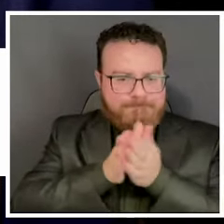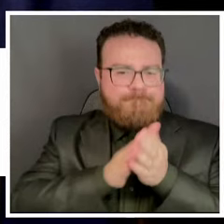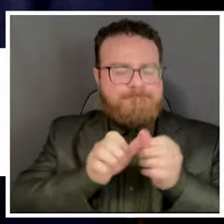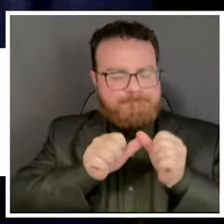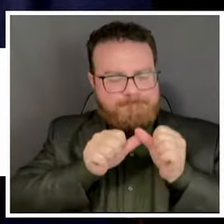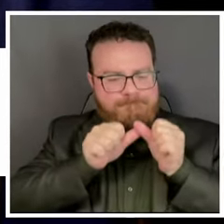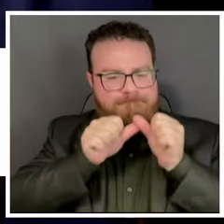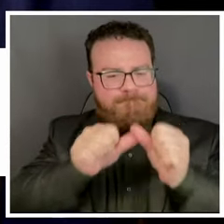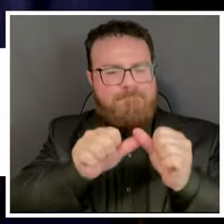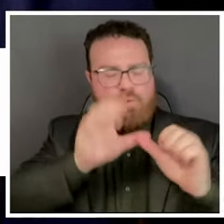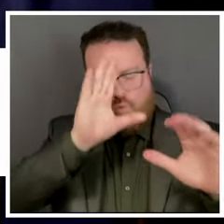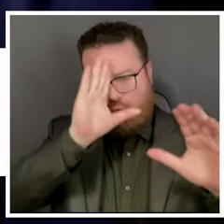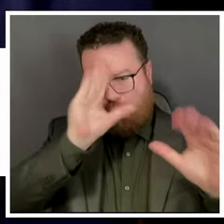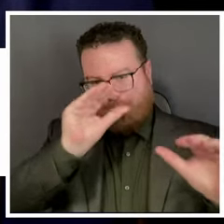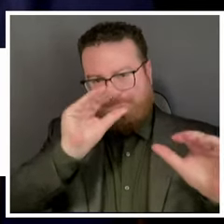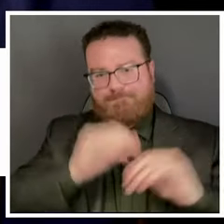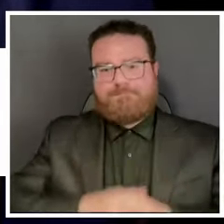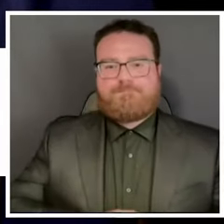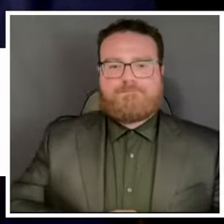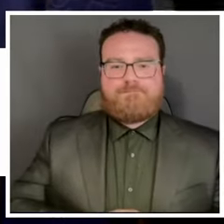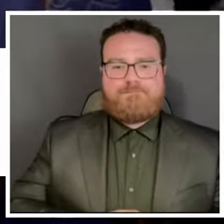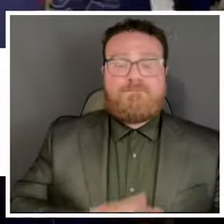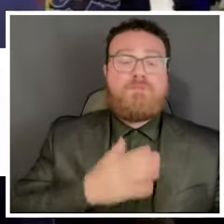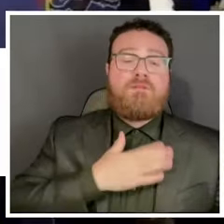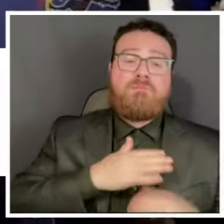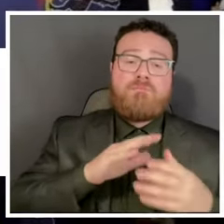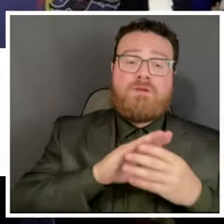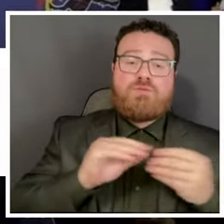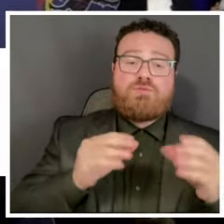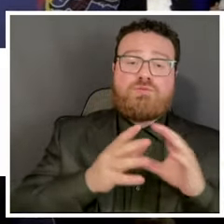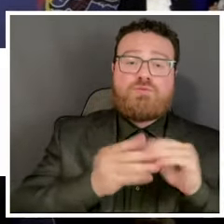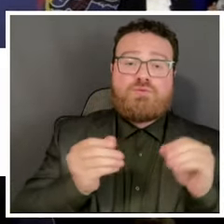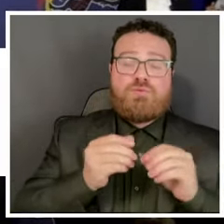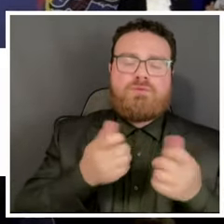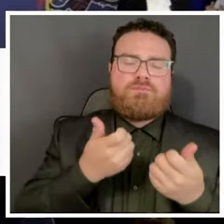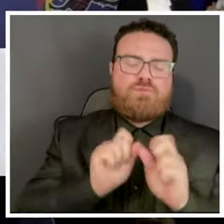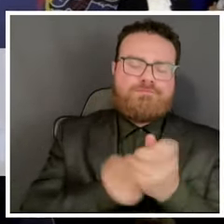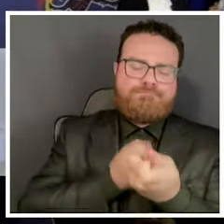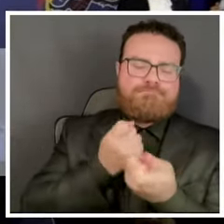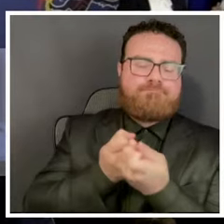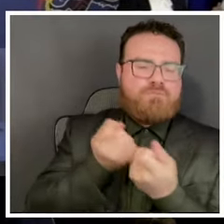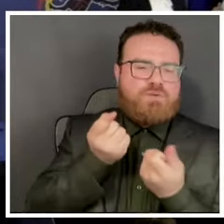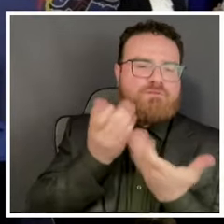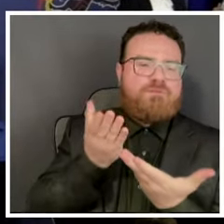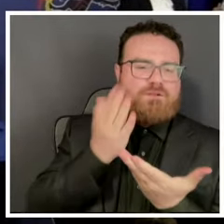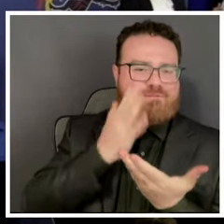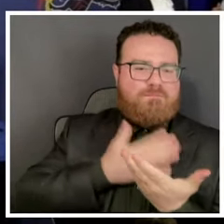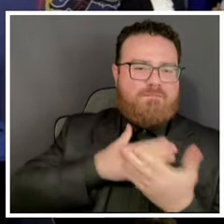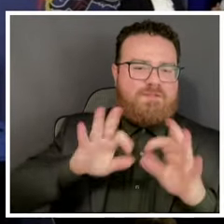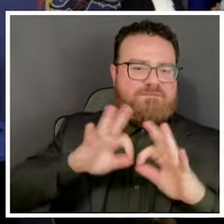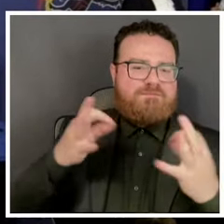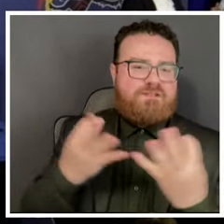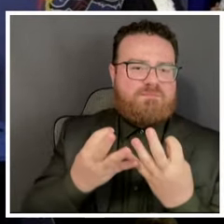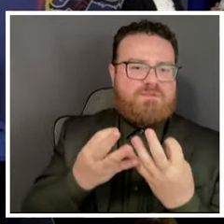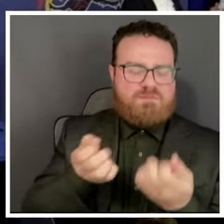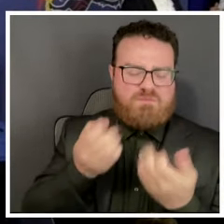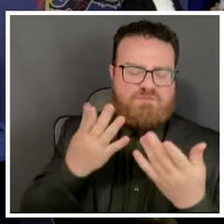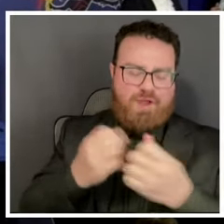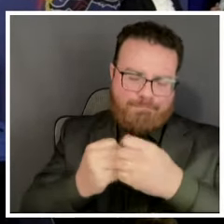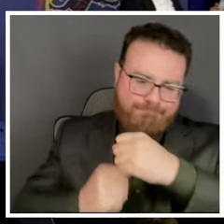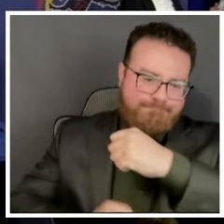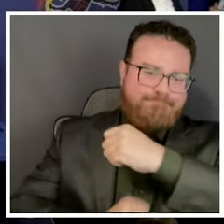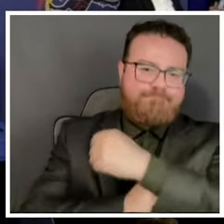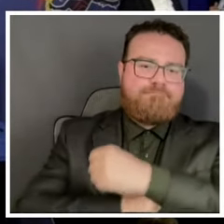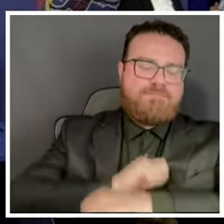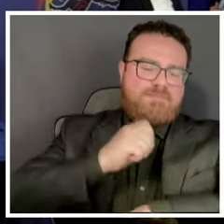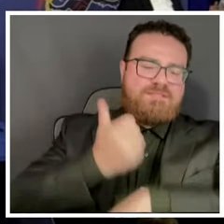of providing for a family and hoping to create a foundation for them to have a fulfilling future.